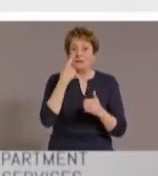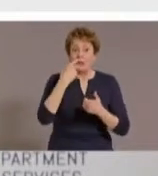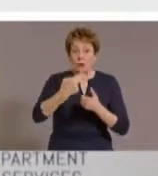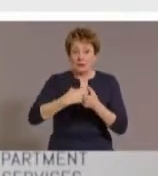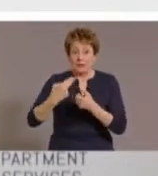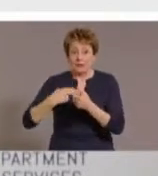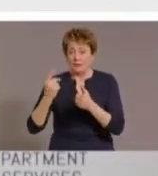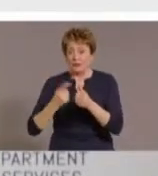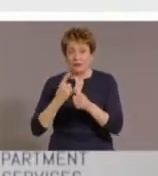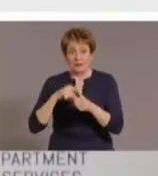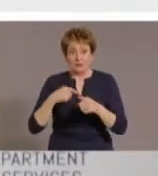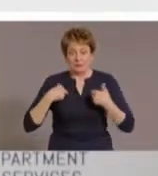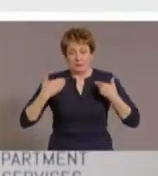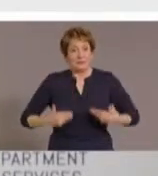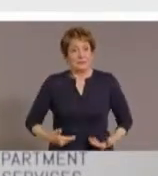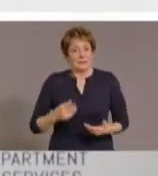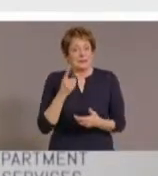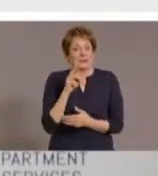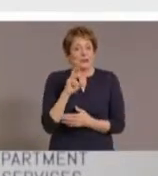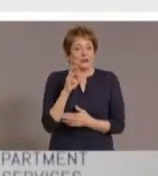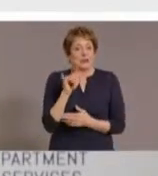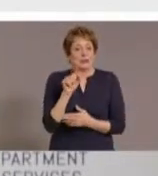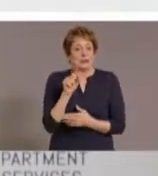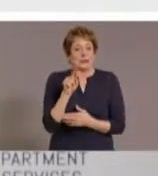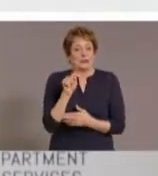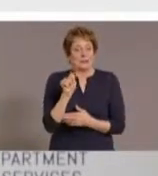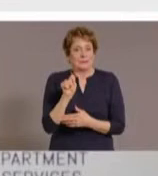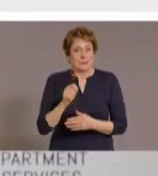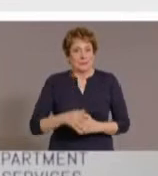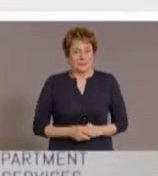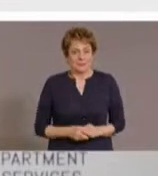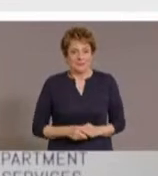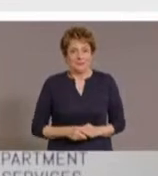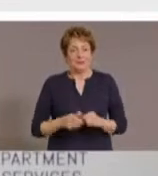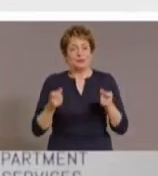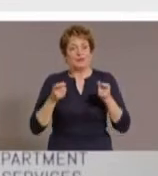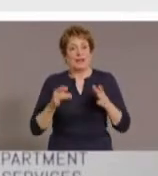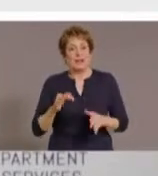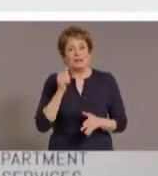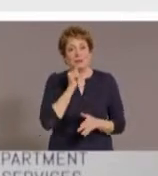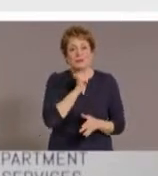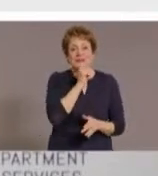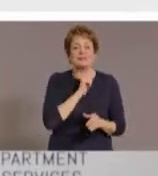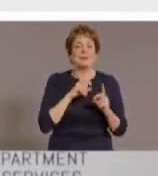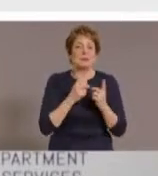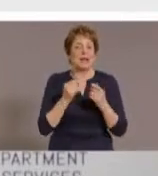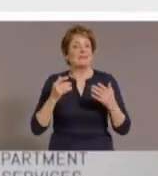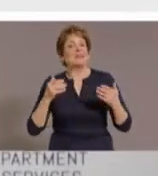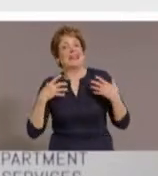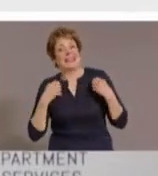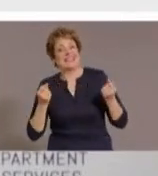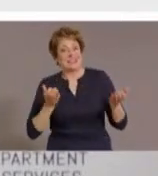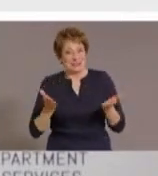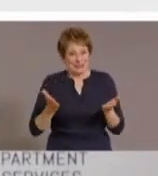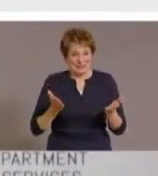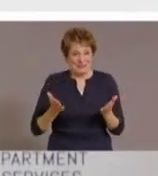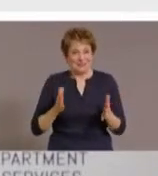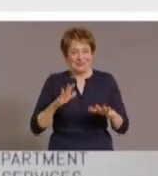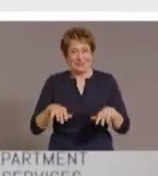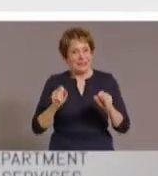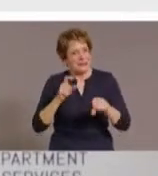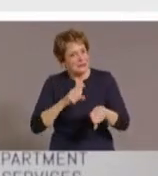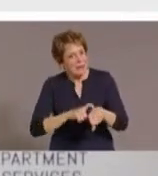I'm Dr. Cara Christ. I'm the director for the Arizona Department of Health Services, and I thank everyone for taking time out of their Friday to join